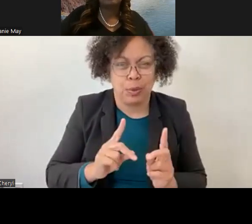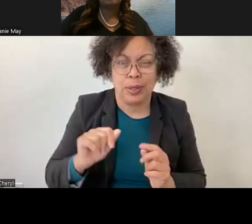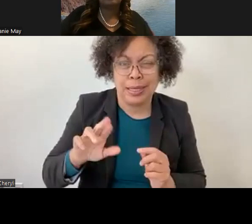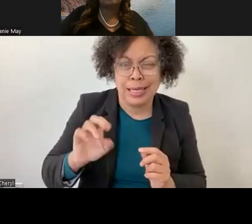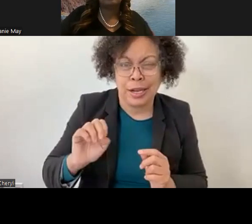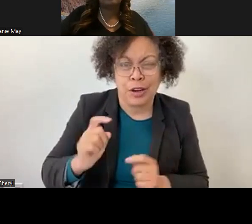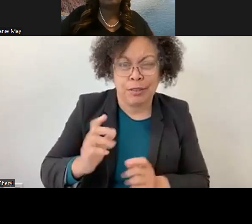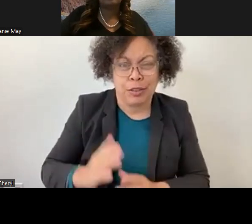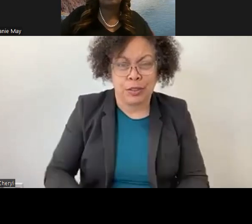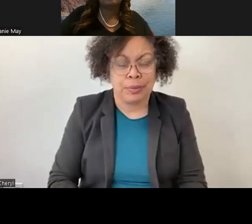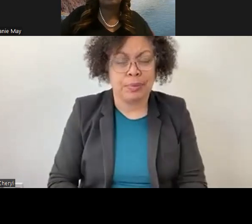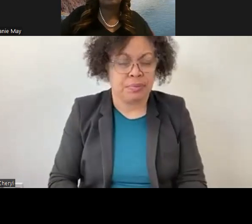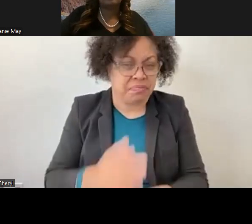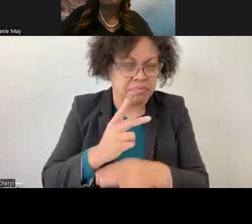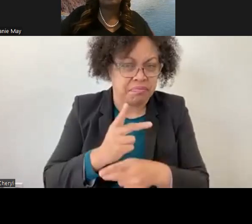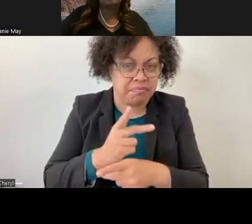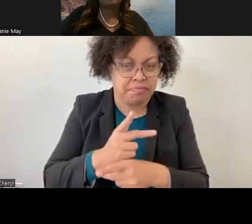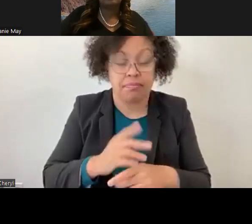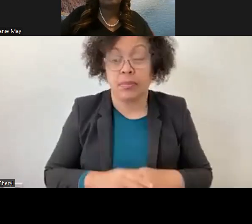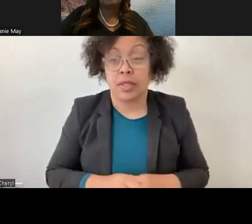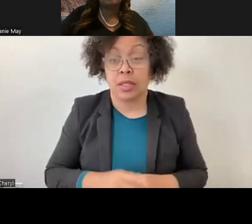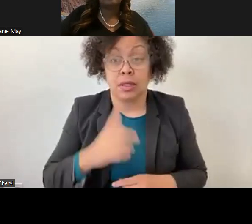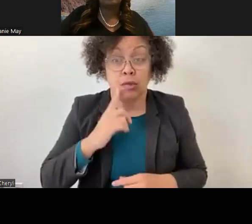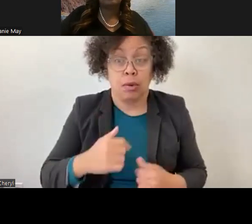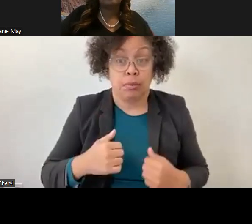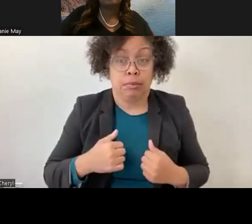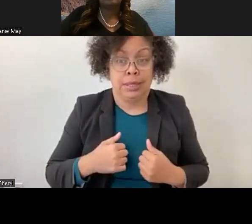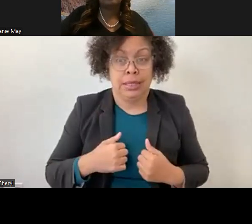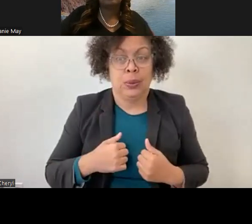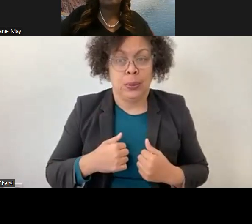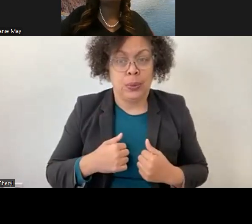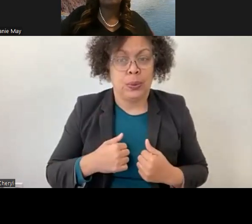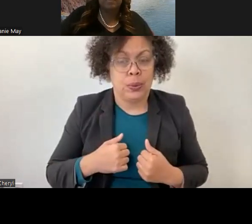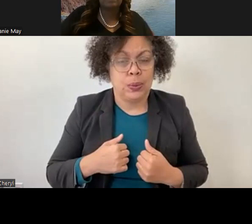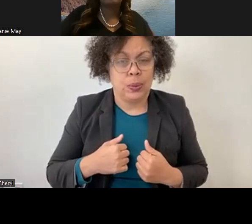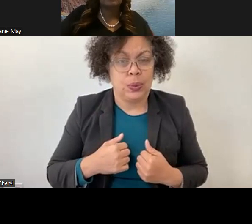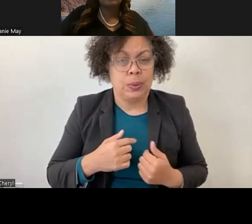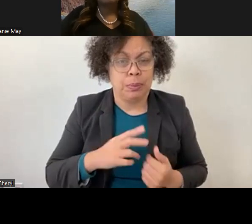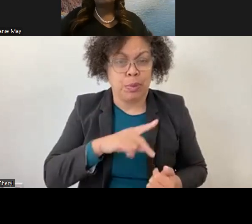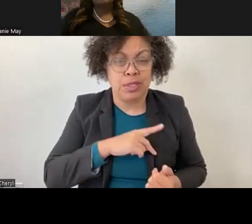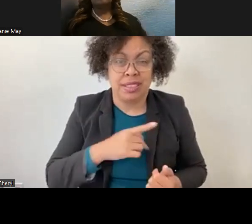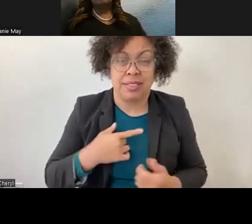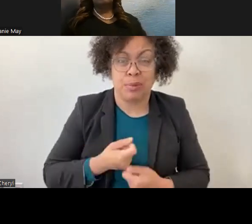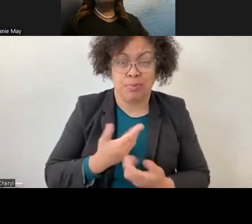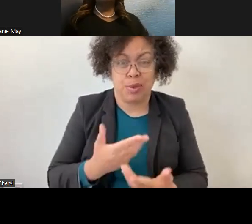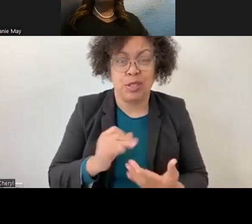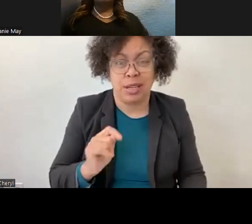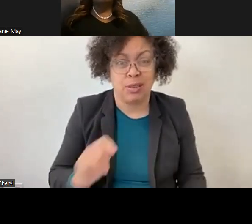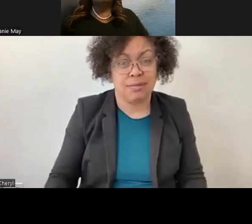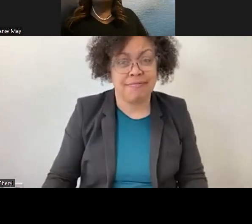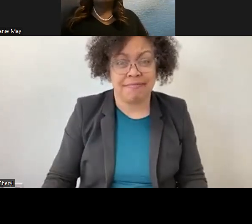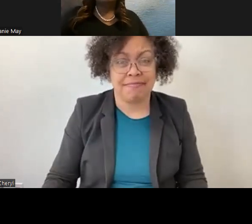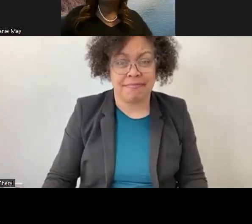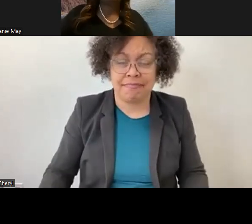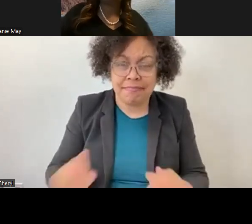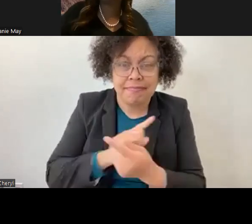And for me personally, it caused some burnout, I have to say, talking with that